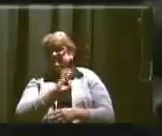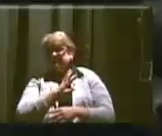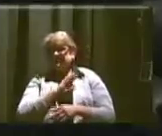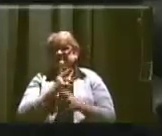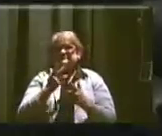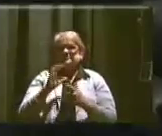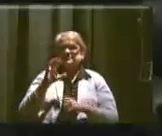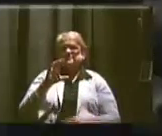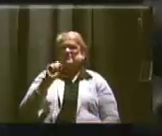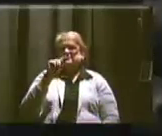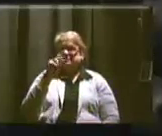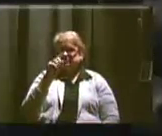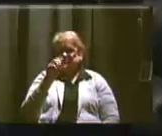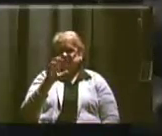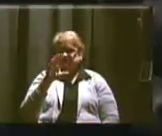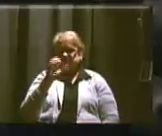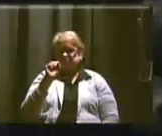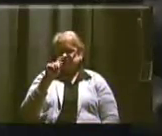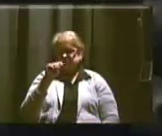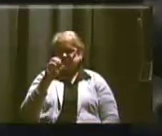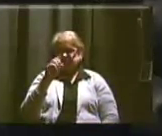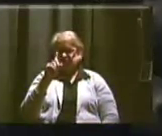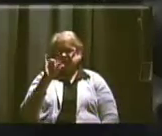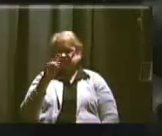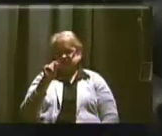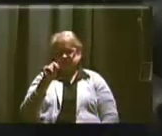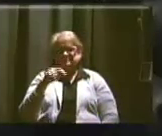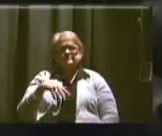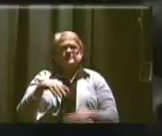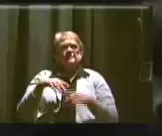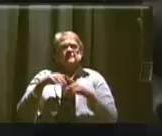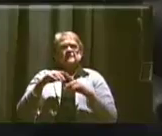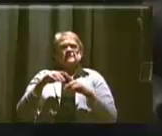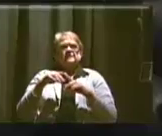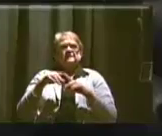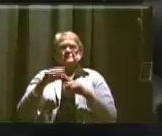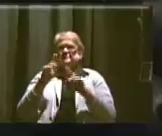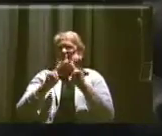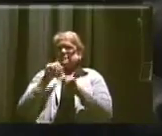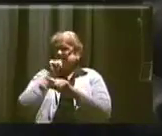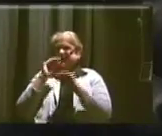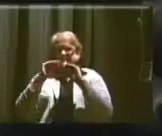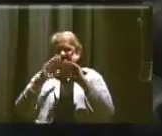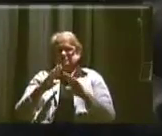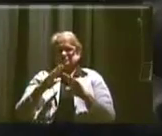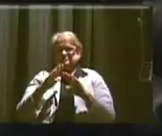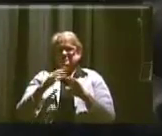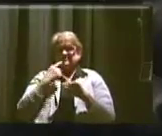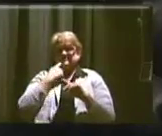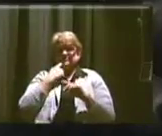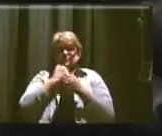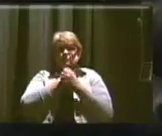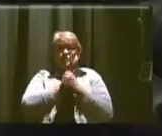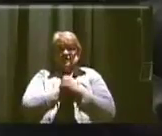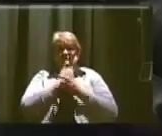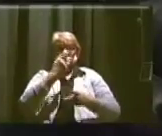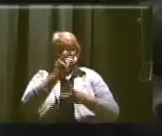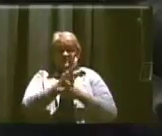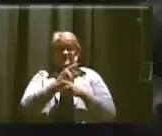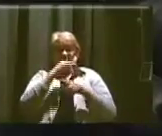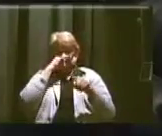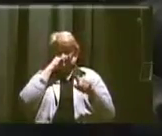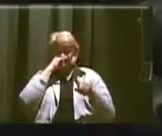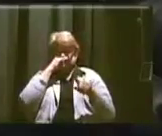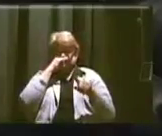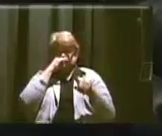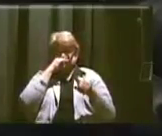who were not the classroom teachers, actually, but I know they brought up the fact that they would love to keep these kids because